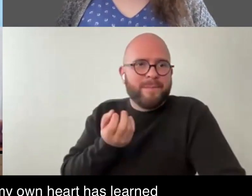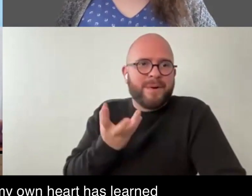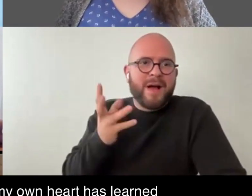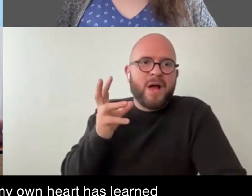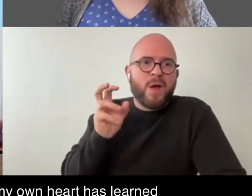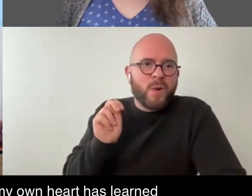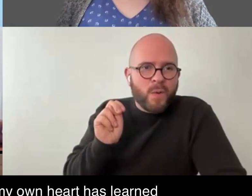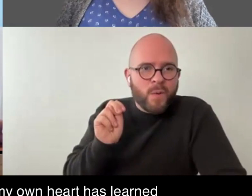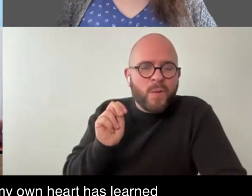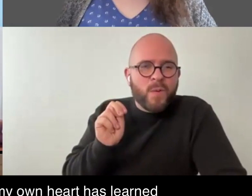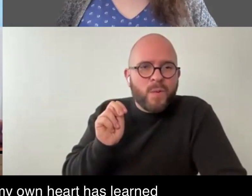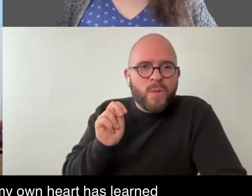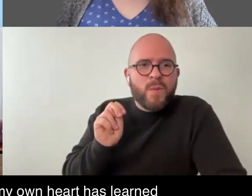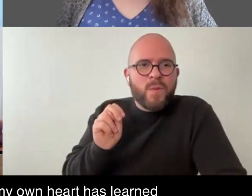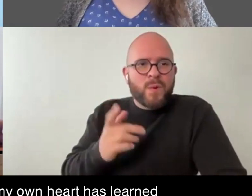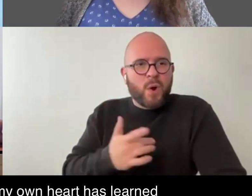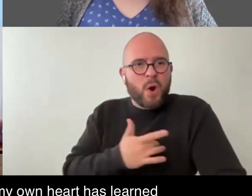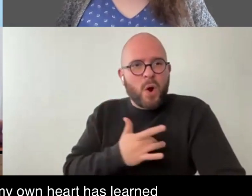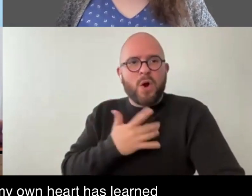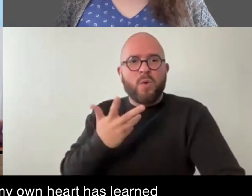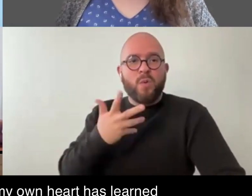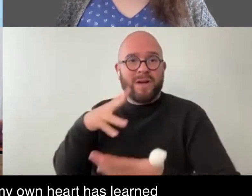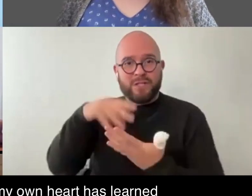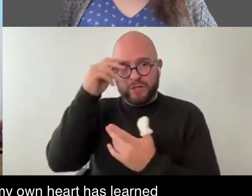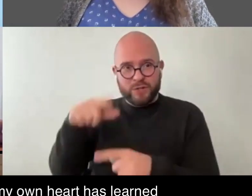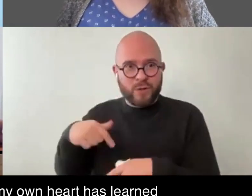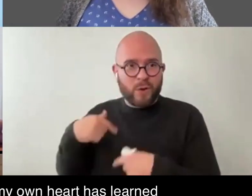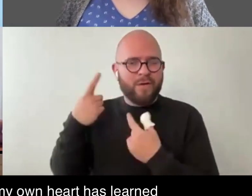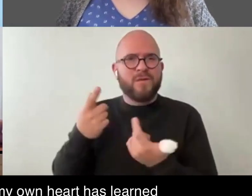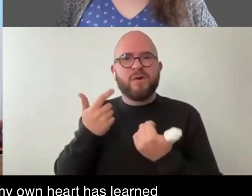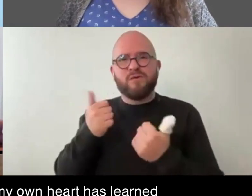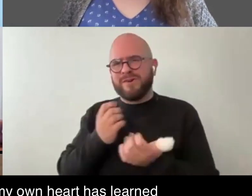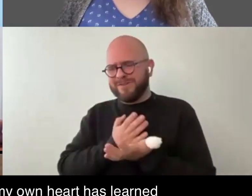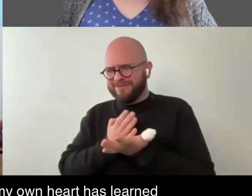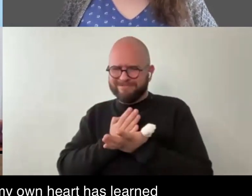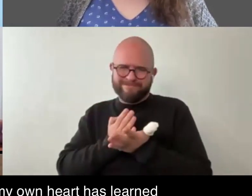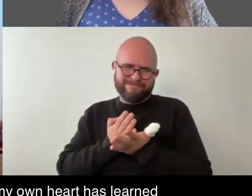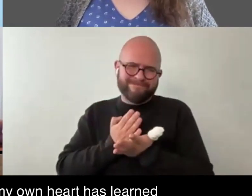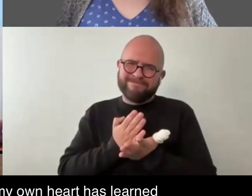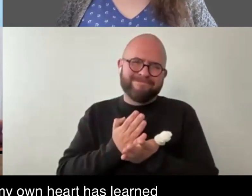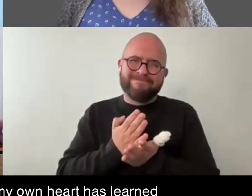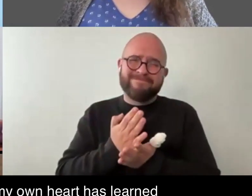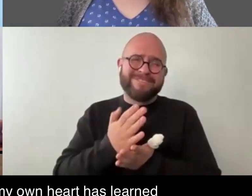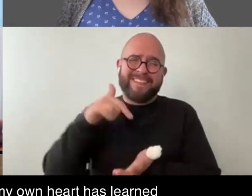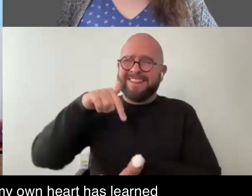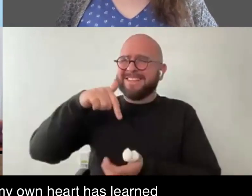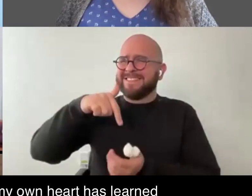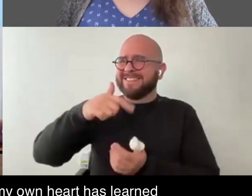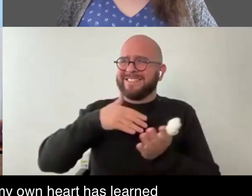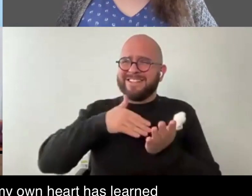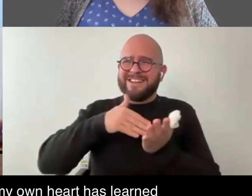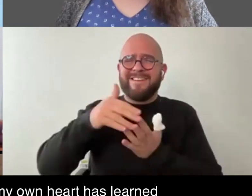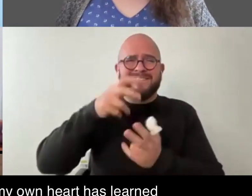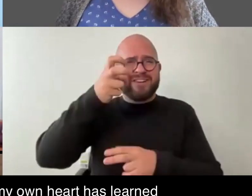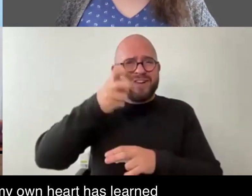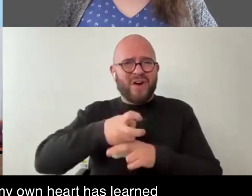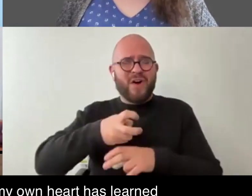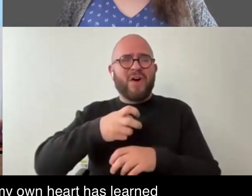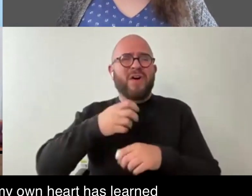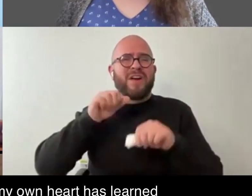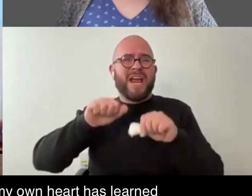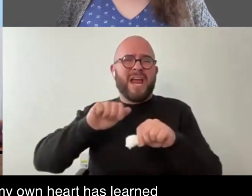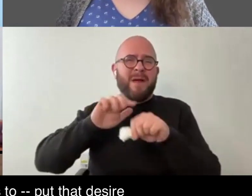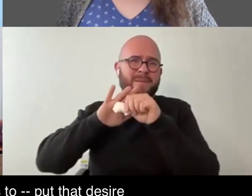what my own heart has learned navigating this often hard ableist